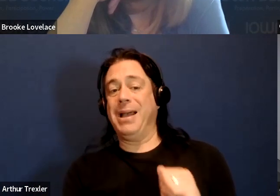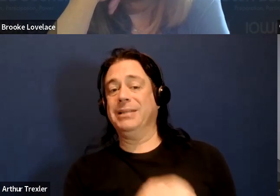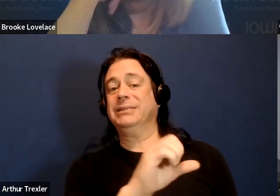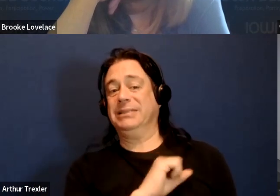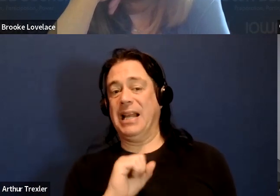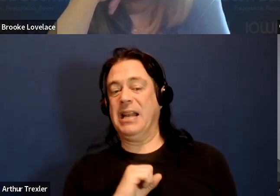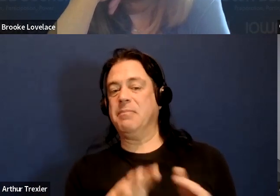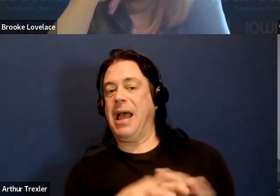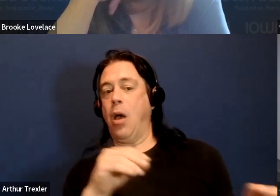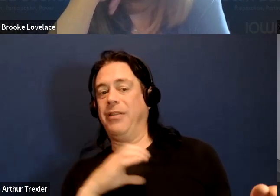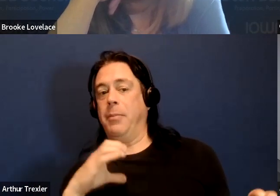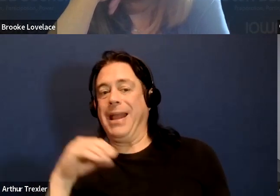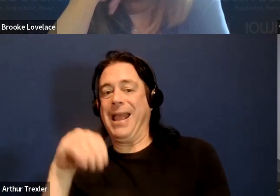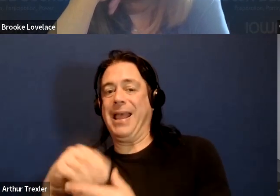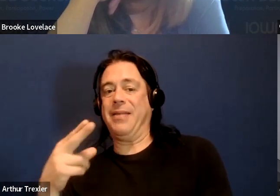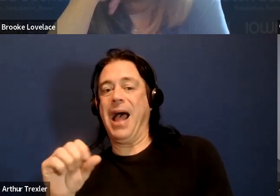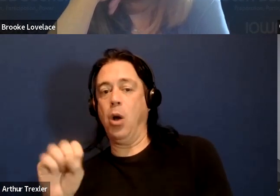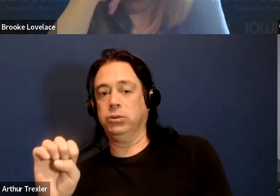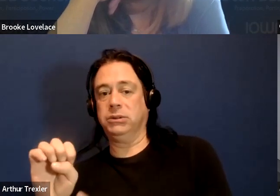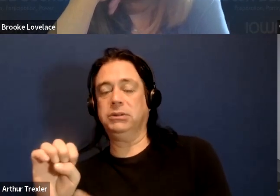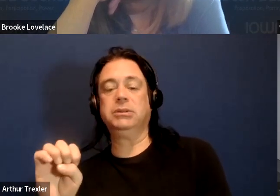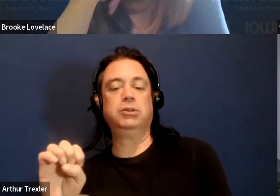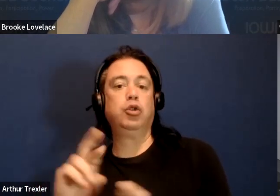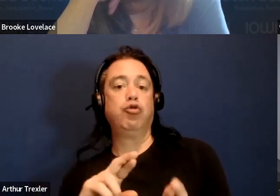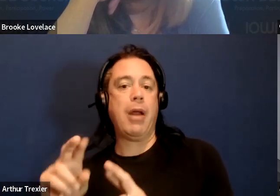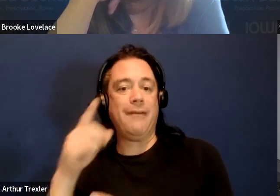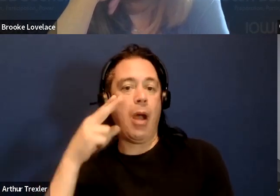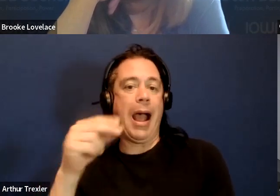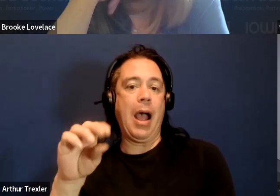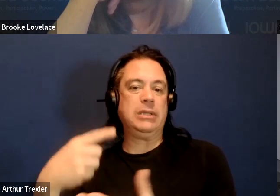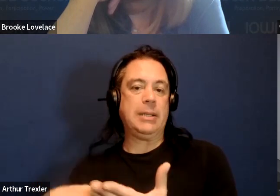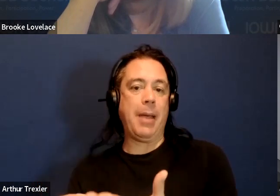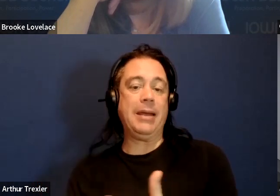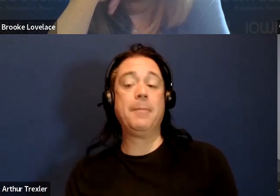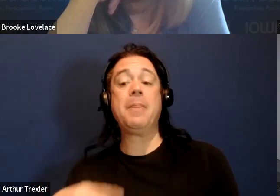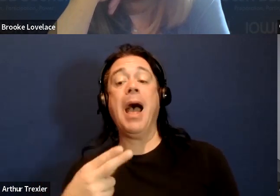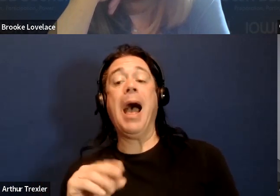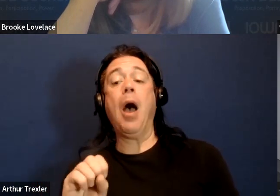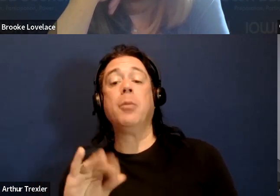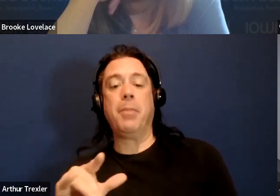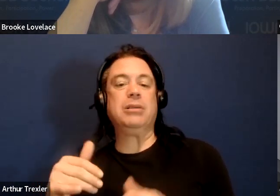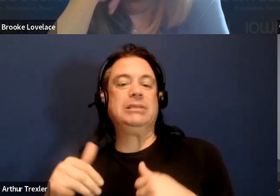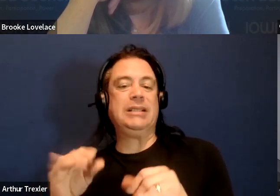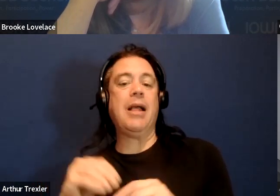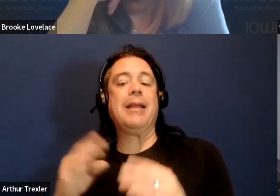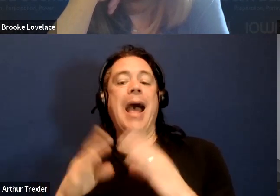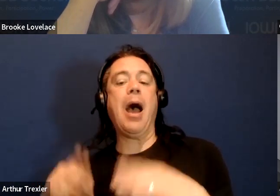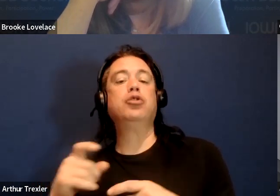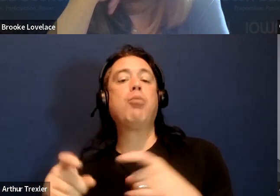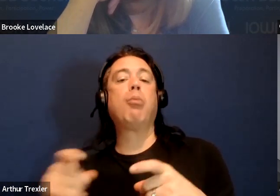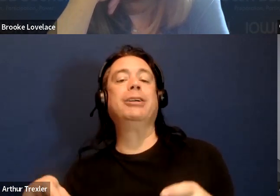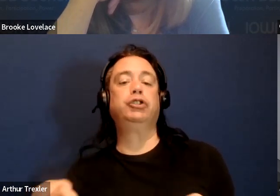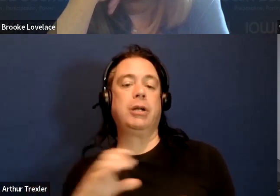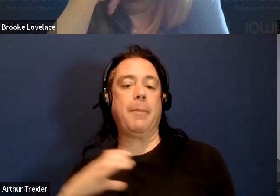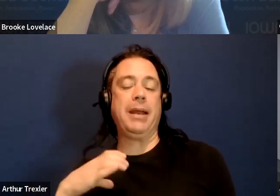is out of committee in the House. So it's ready for House debate. The House bill is still in the House Appropriations Committee. And